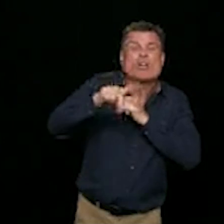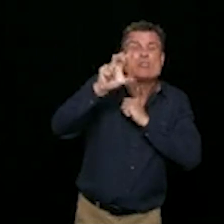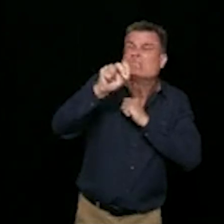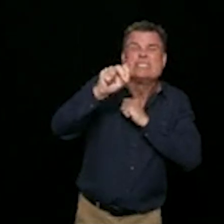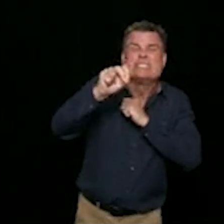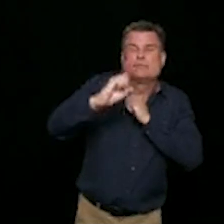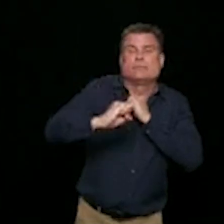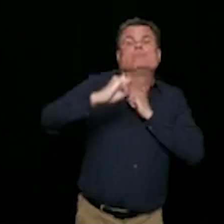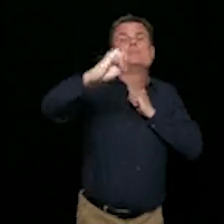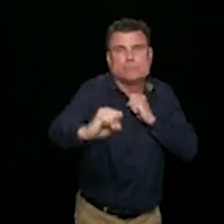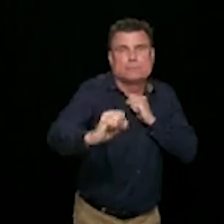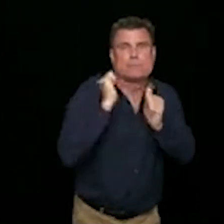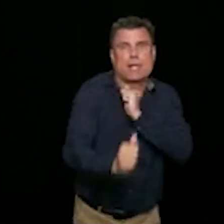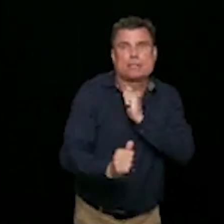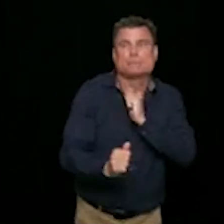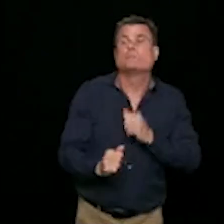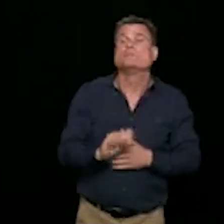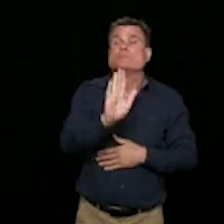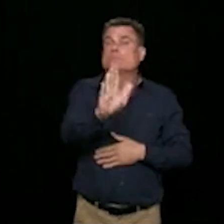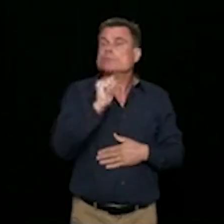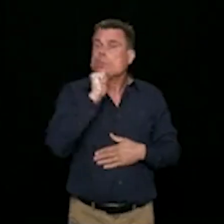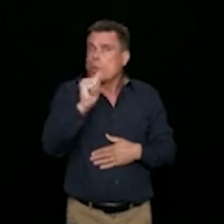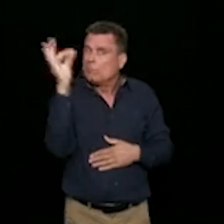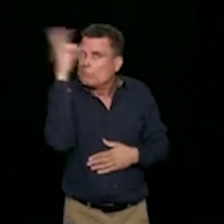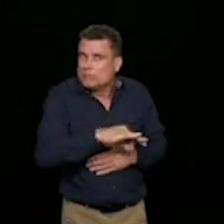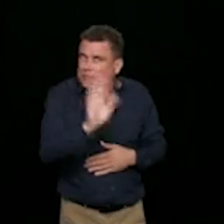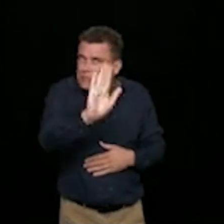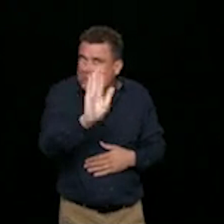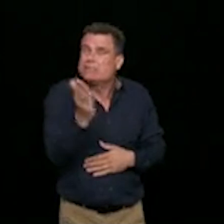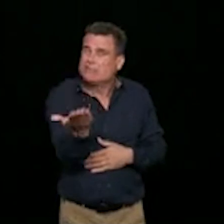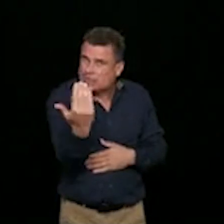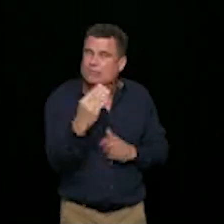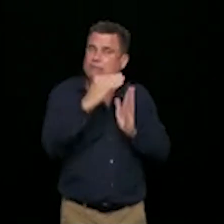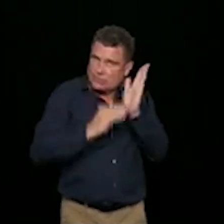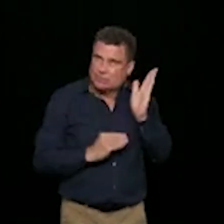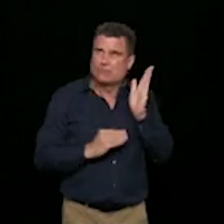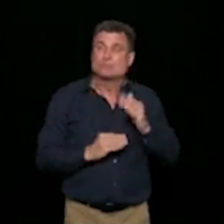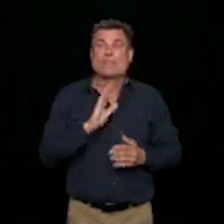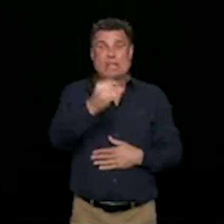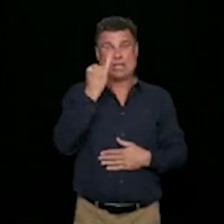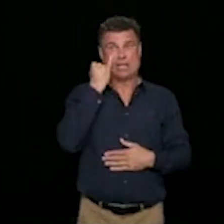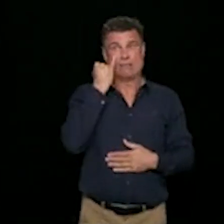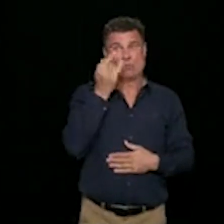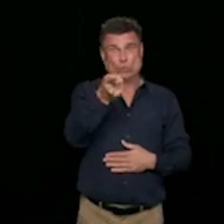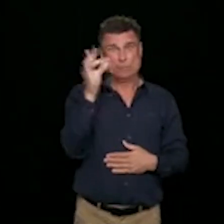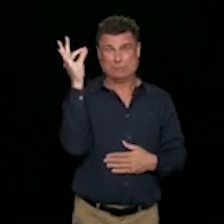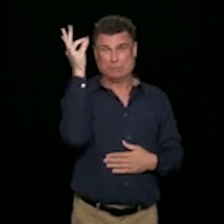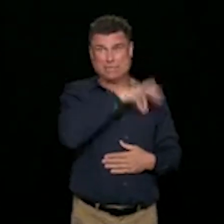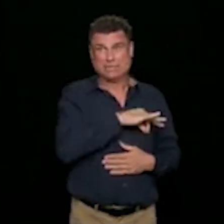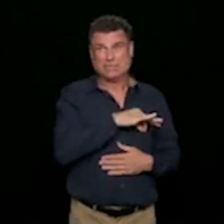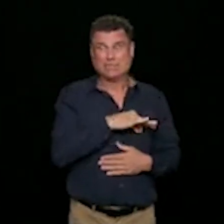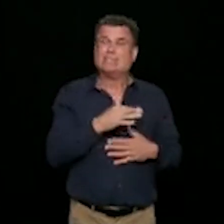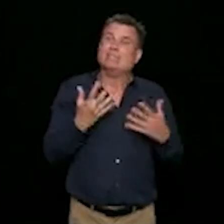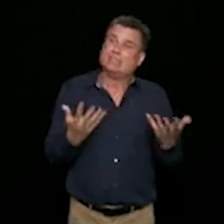about this extension opportunity and has a chance to apply before August 30 deadline. For some, missing this